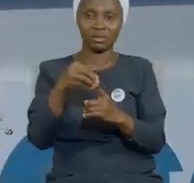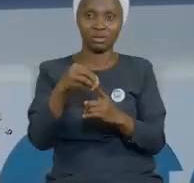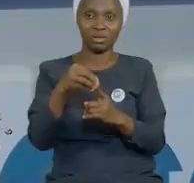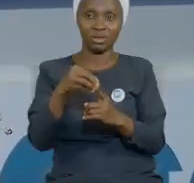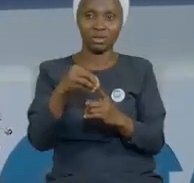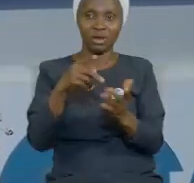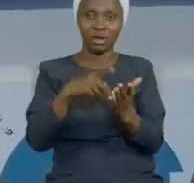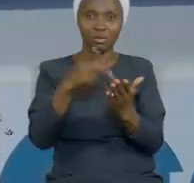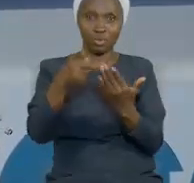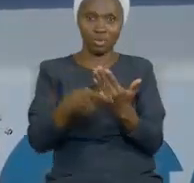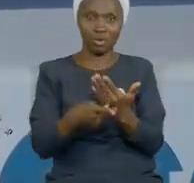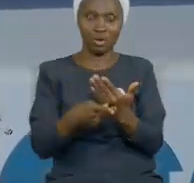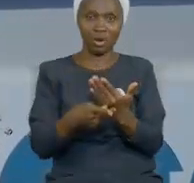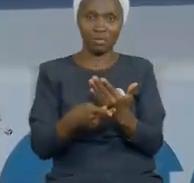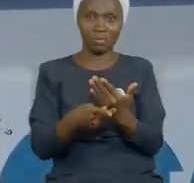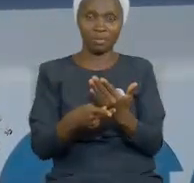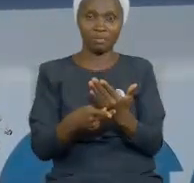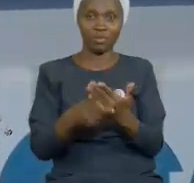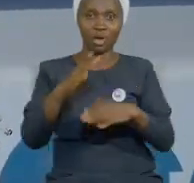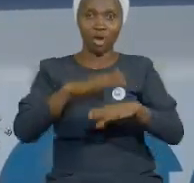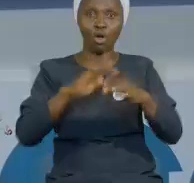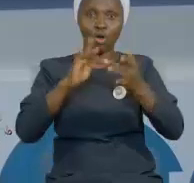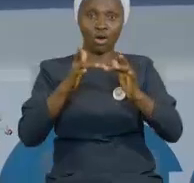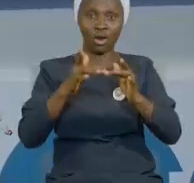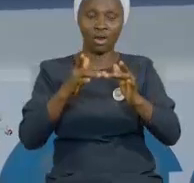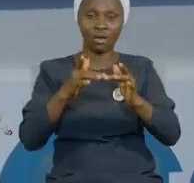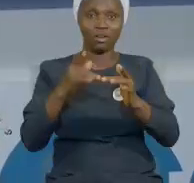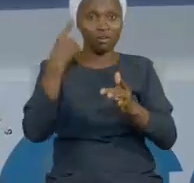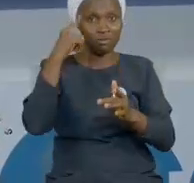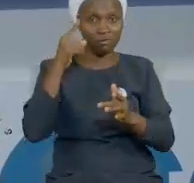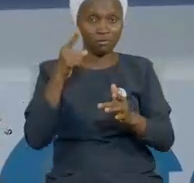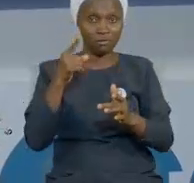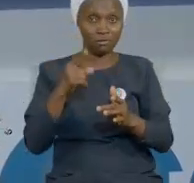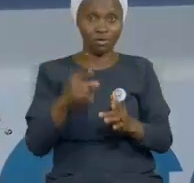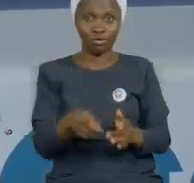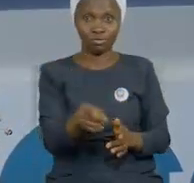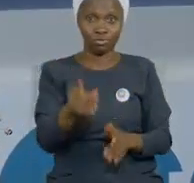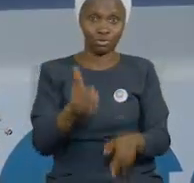A special banquet online for those who have given their life to Jesus.